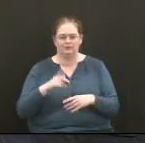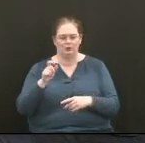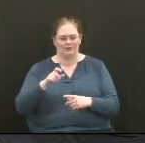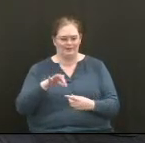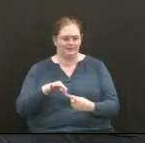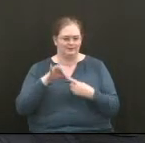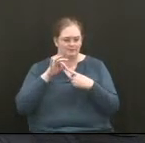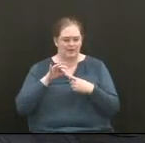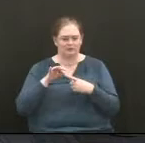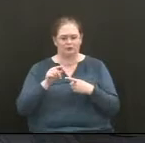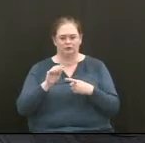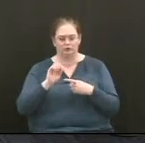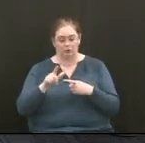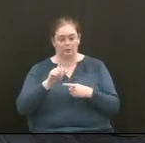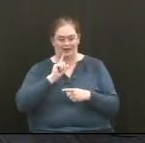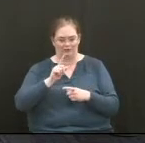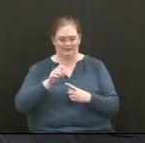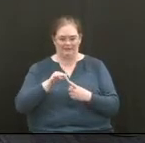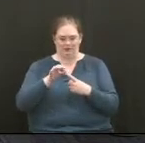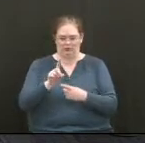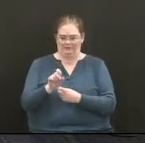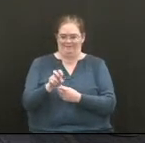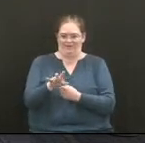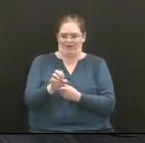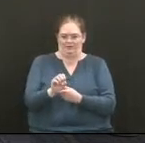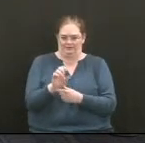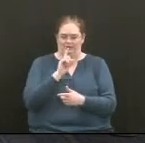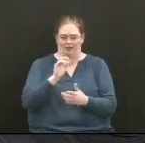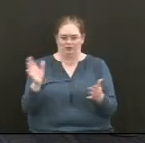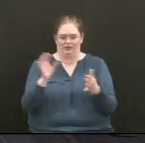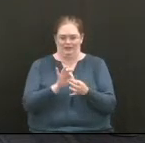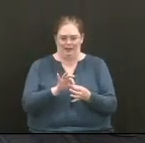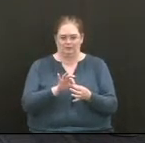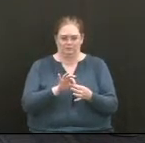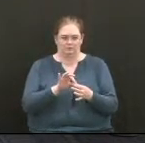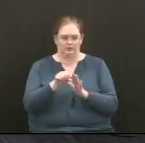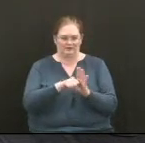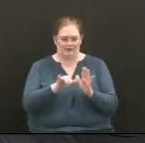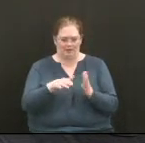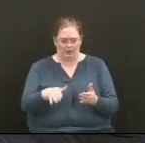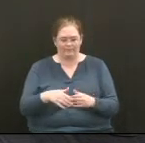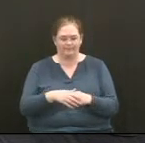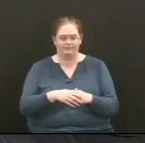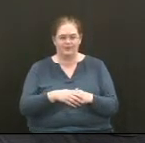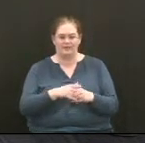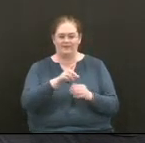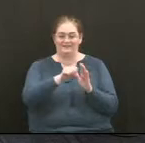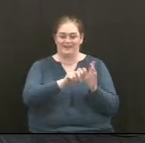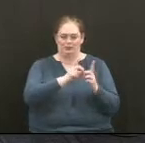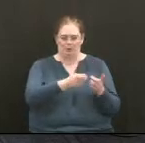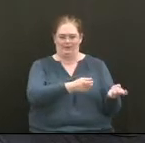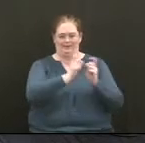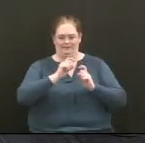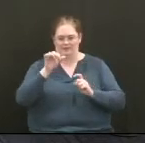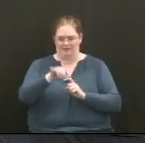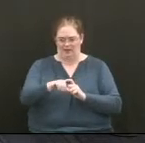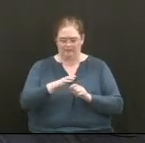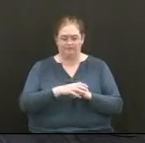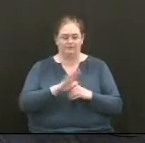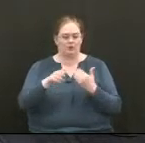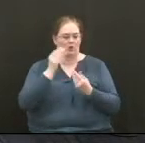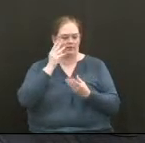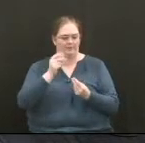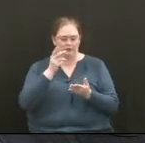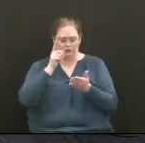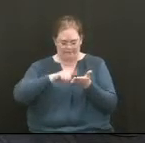special terminals, actually devices, to allow us to connect to the state database, and we get them from the State Department. All the information